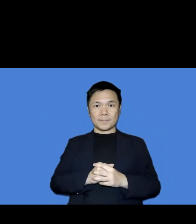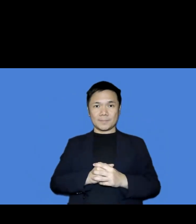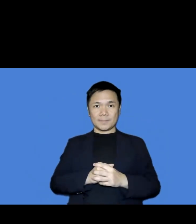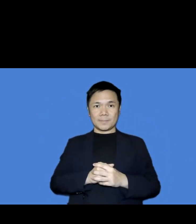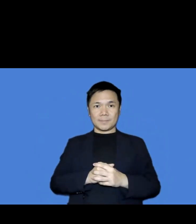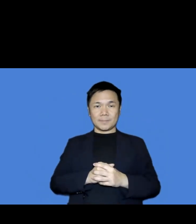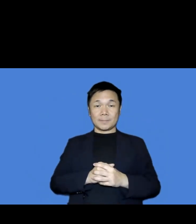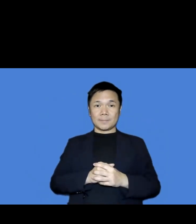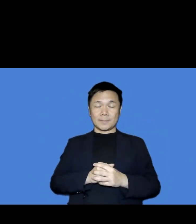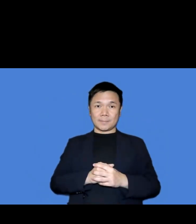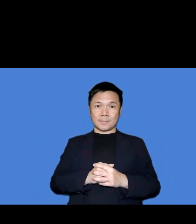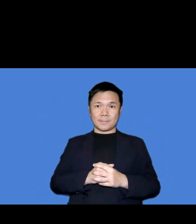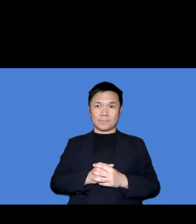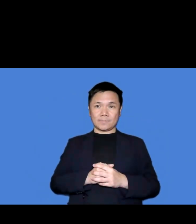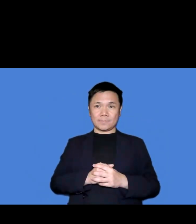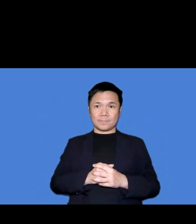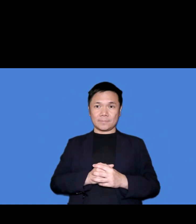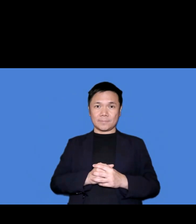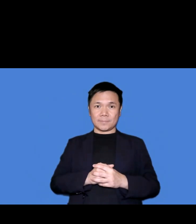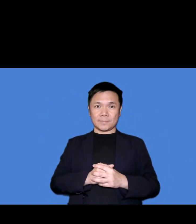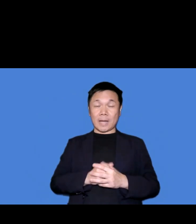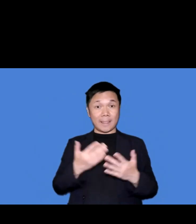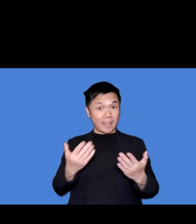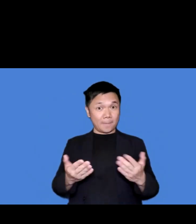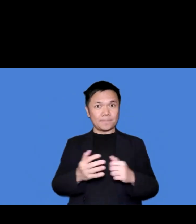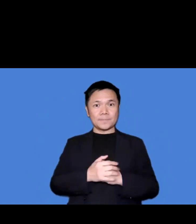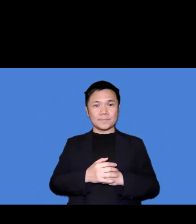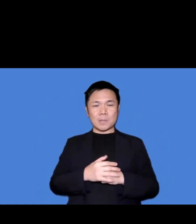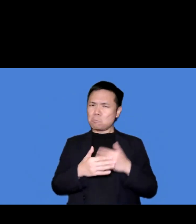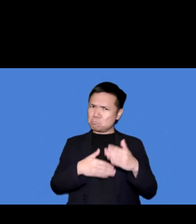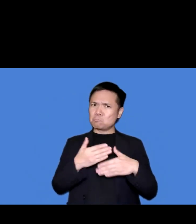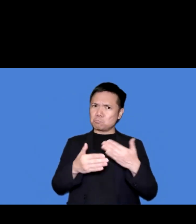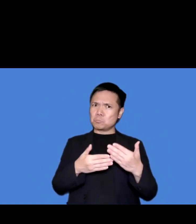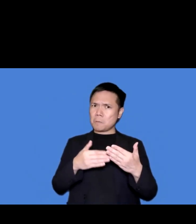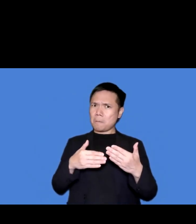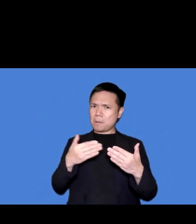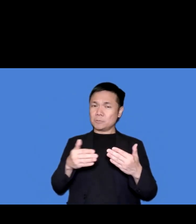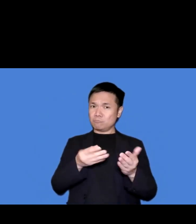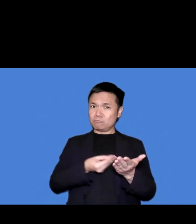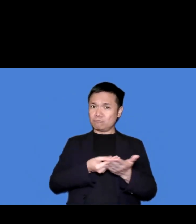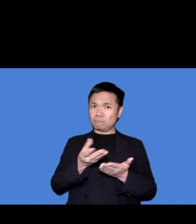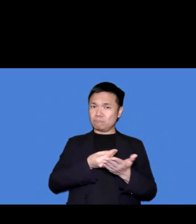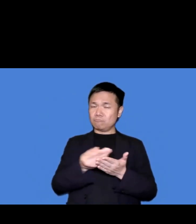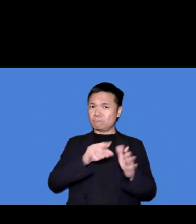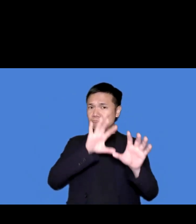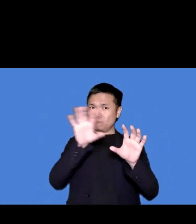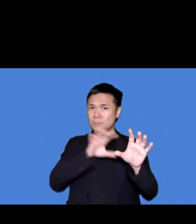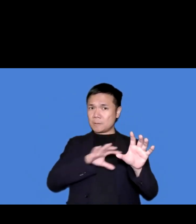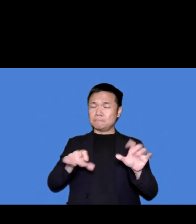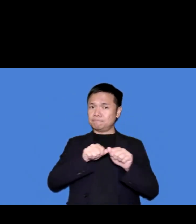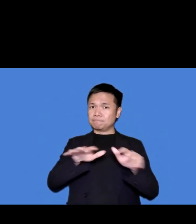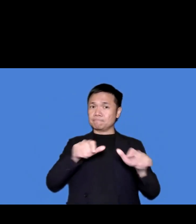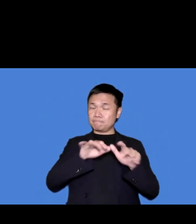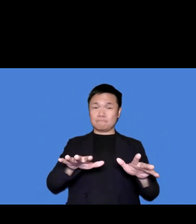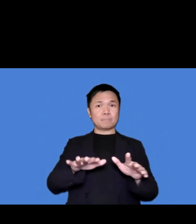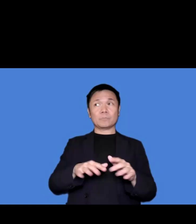like to share at this point that we continue to do these informative webinars. Since we are doing